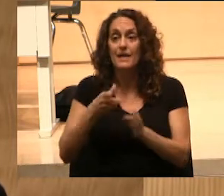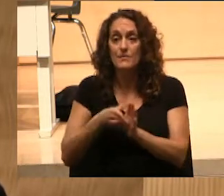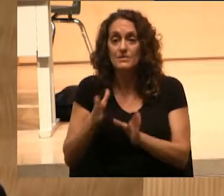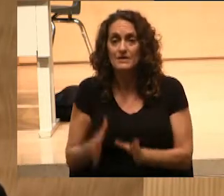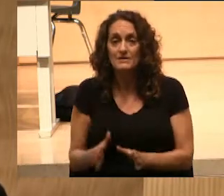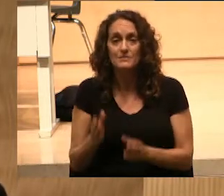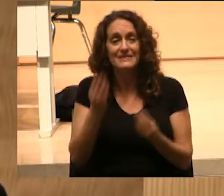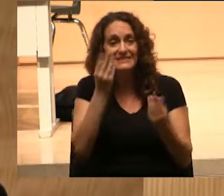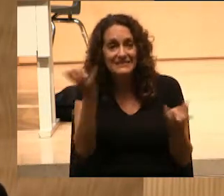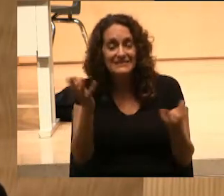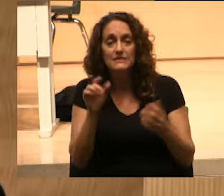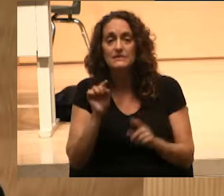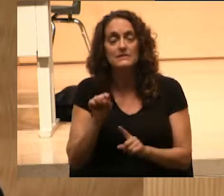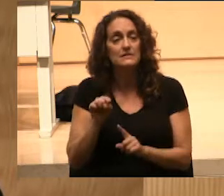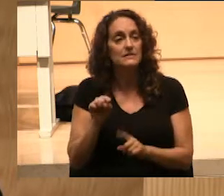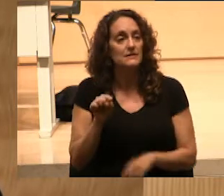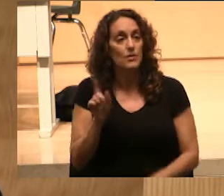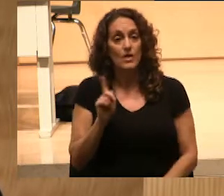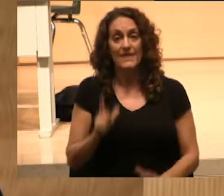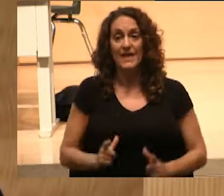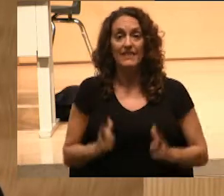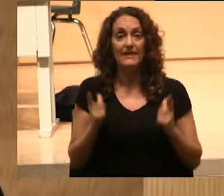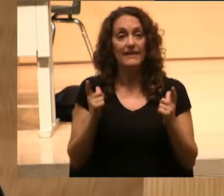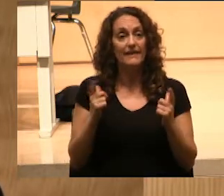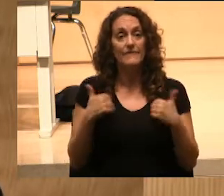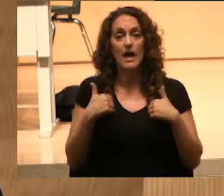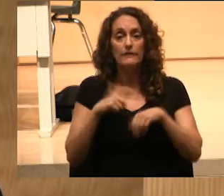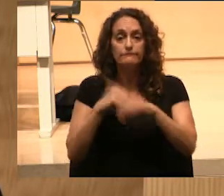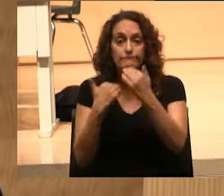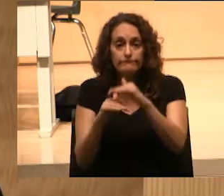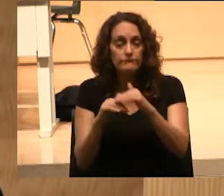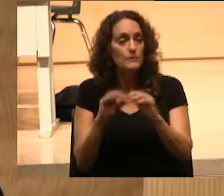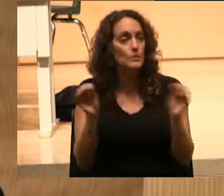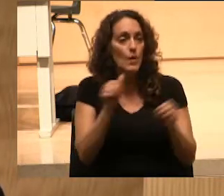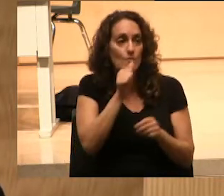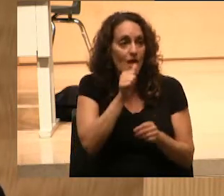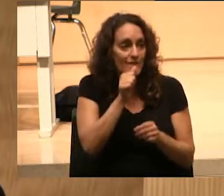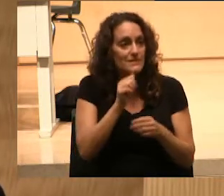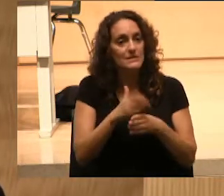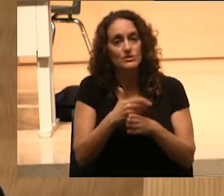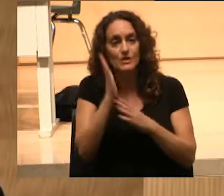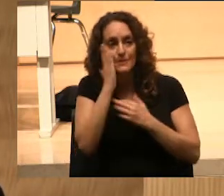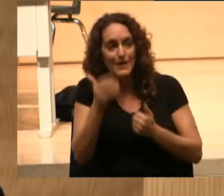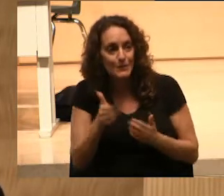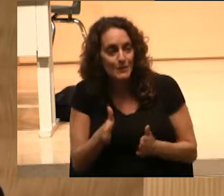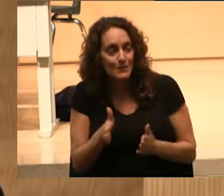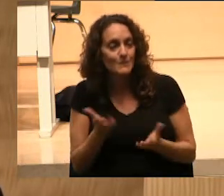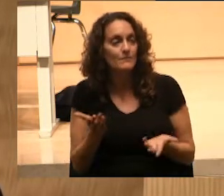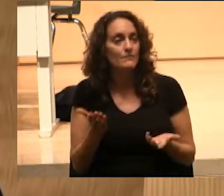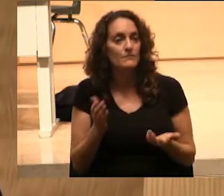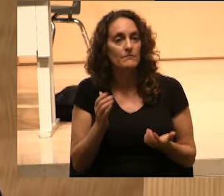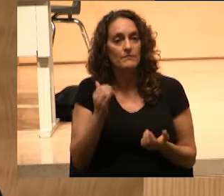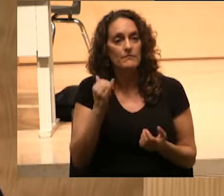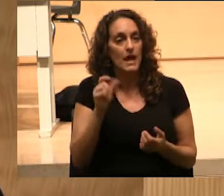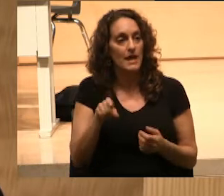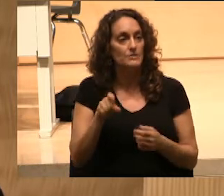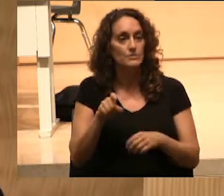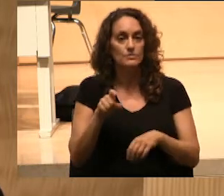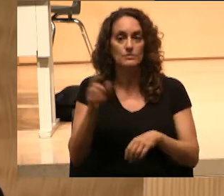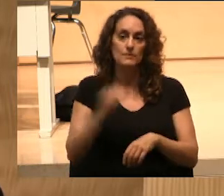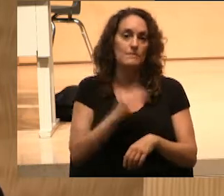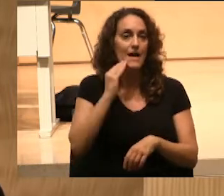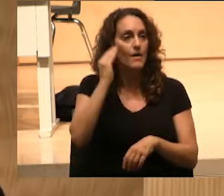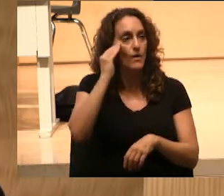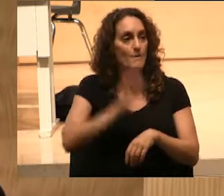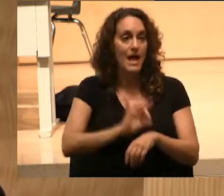us that they where they lived, they didn't have privacy. They're sharing a bedroom. They had curfews. They had to be home by 8 o'clock,